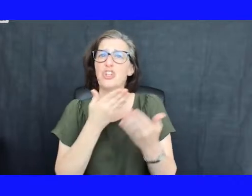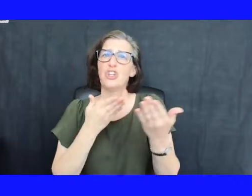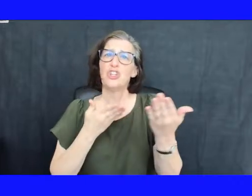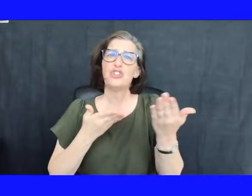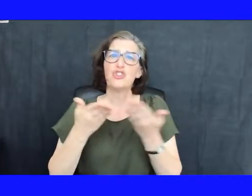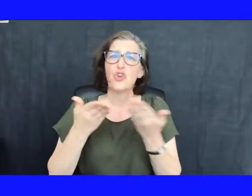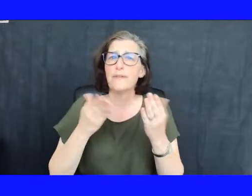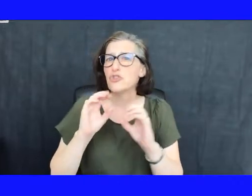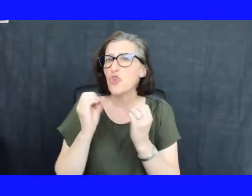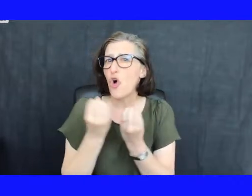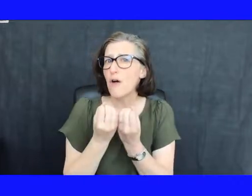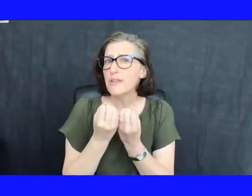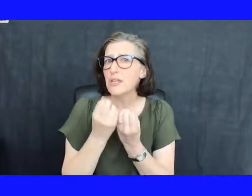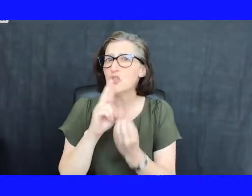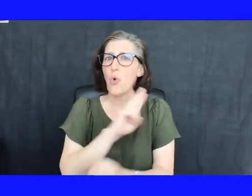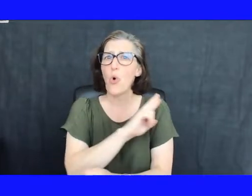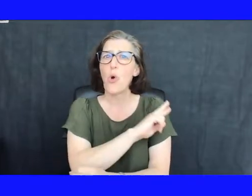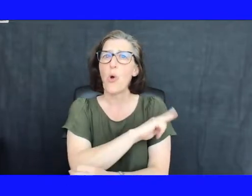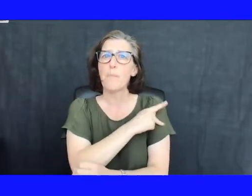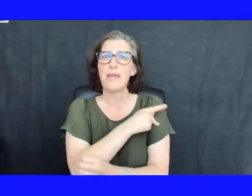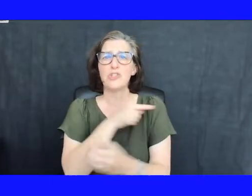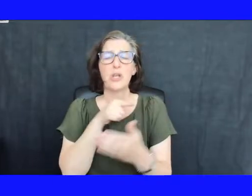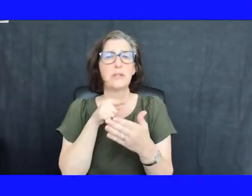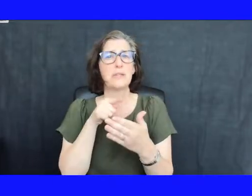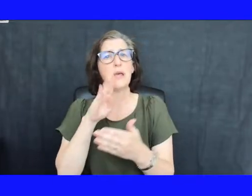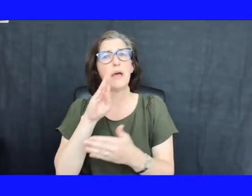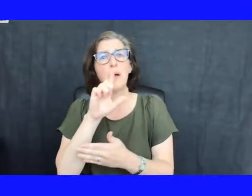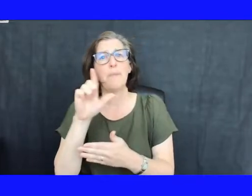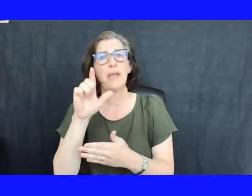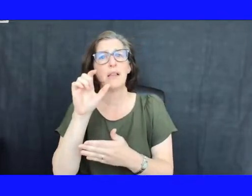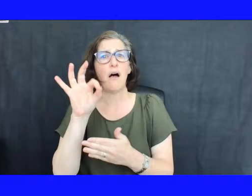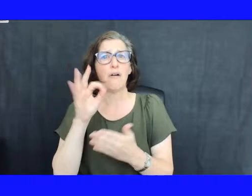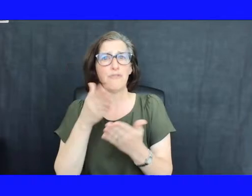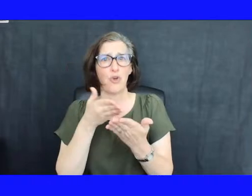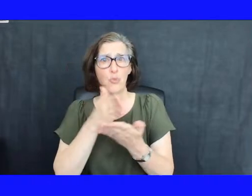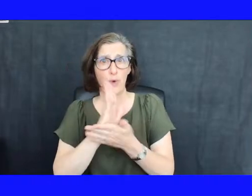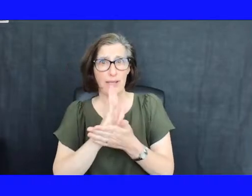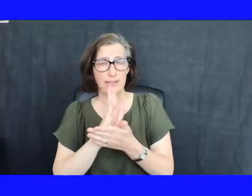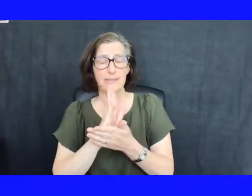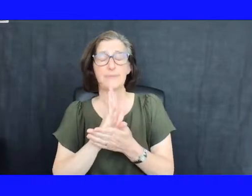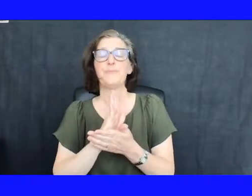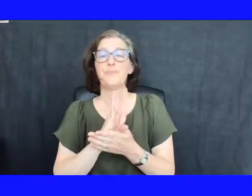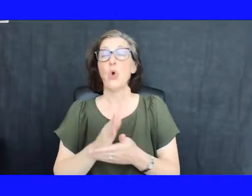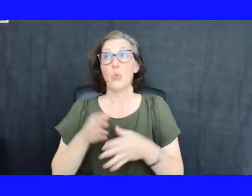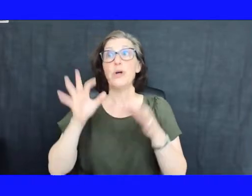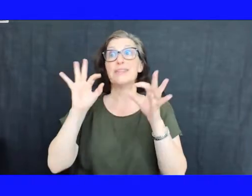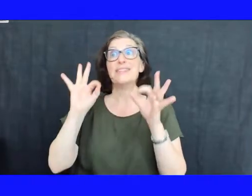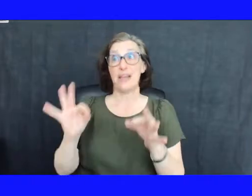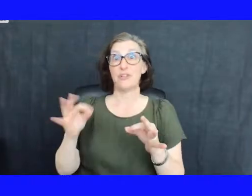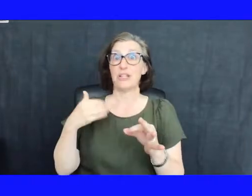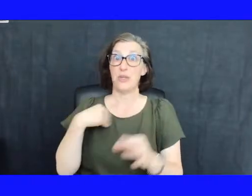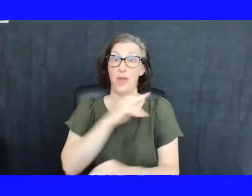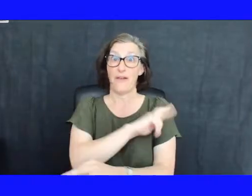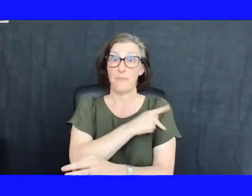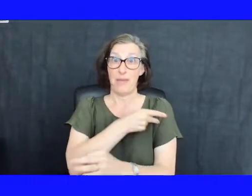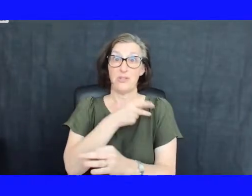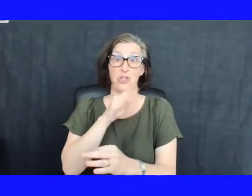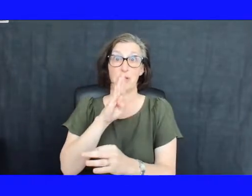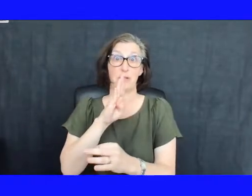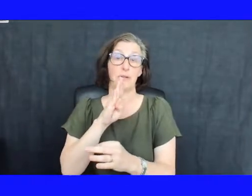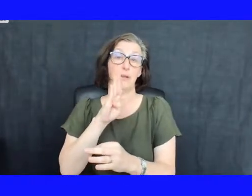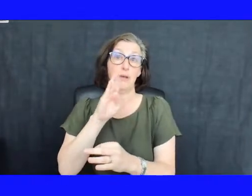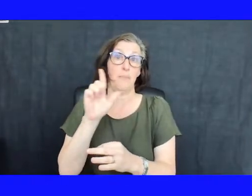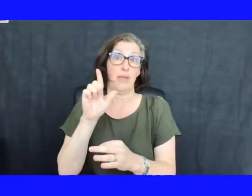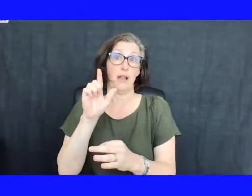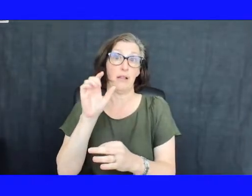on the nature of the allegation as to who should be responding to it, because if it's criminal conduct,